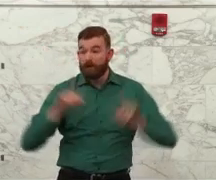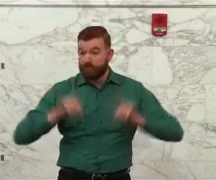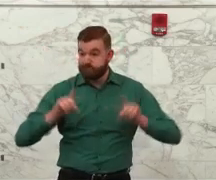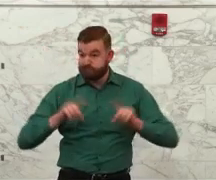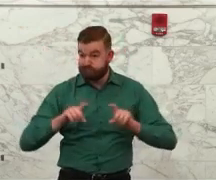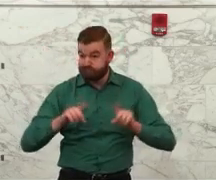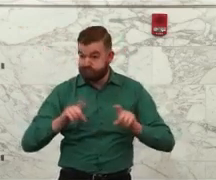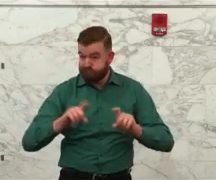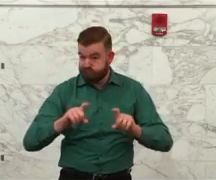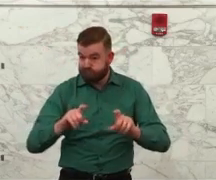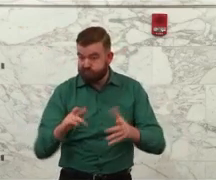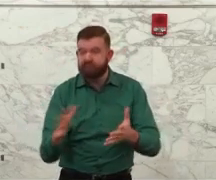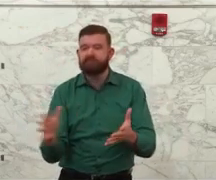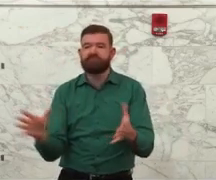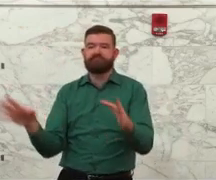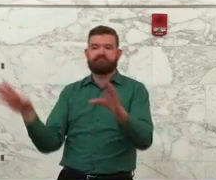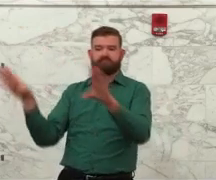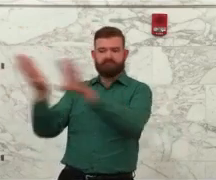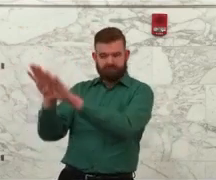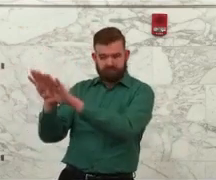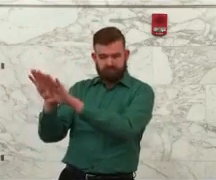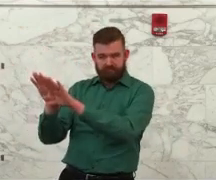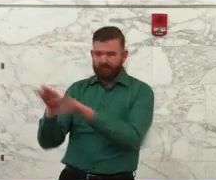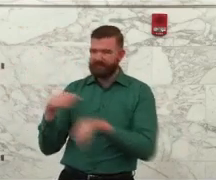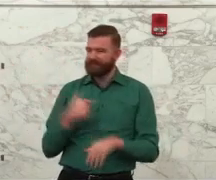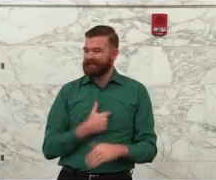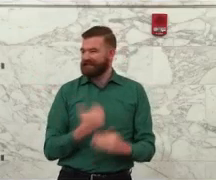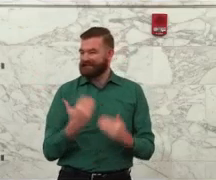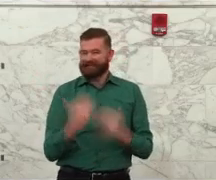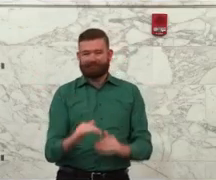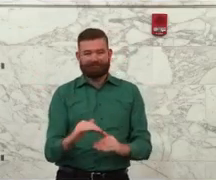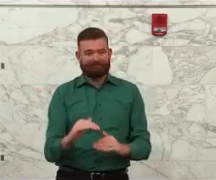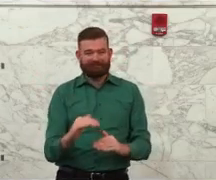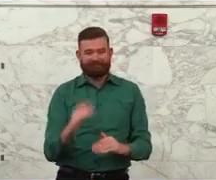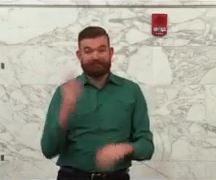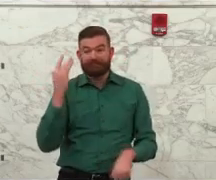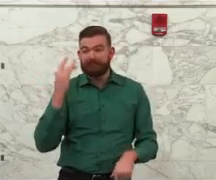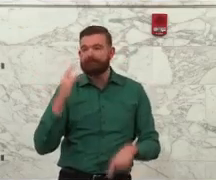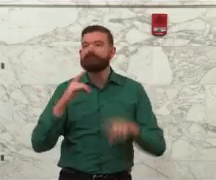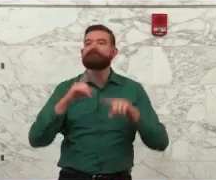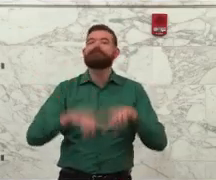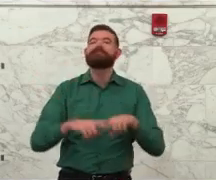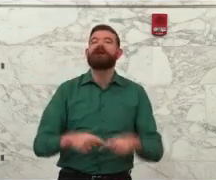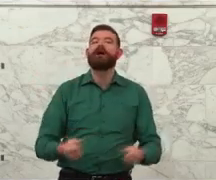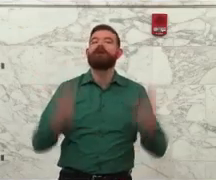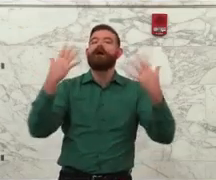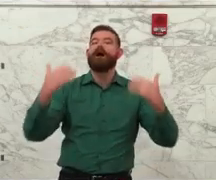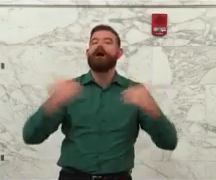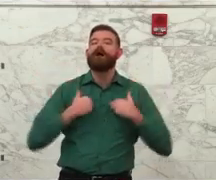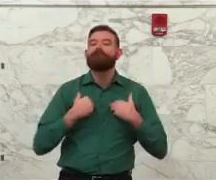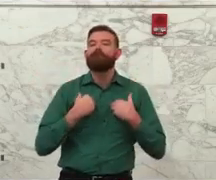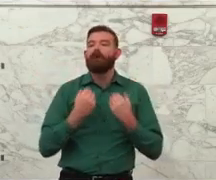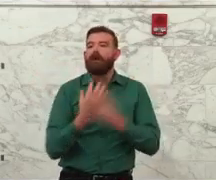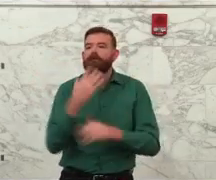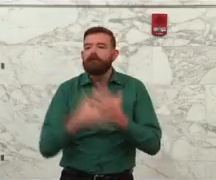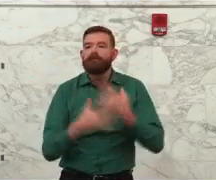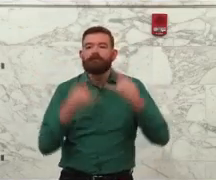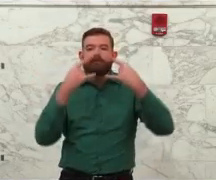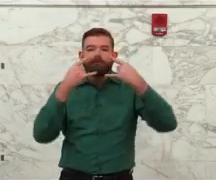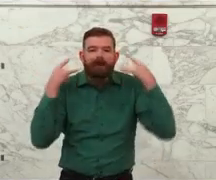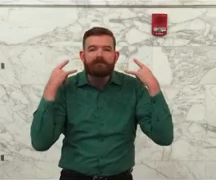limited based on the PPE, based on the supplies that we're getting from the federal side to